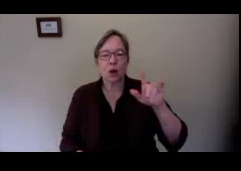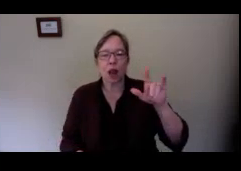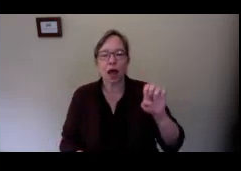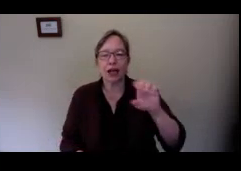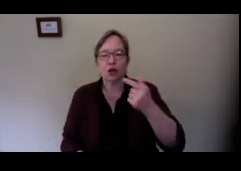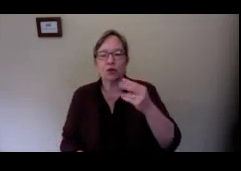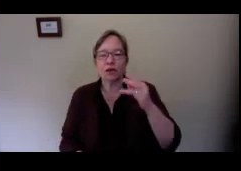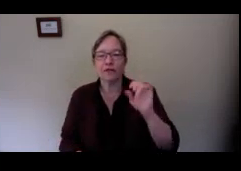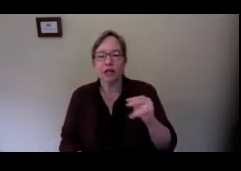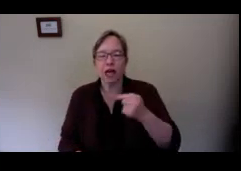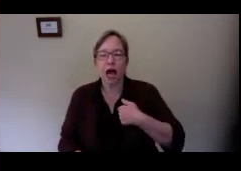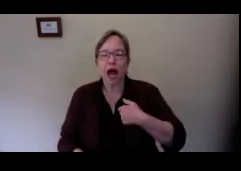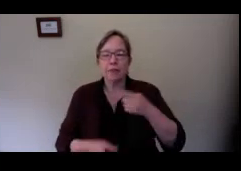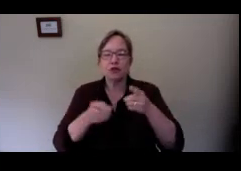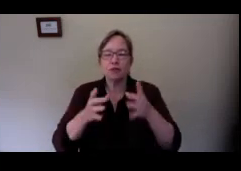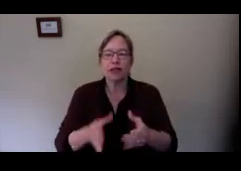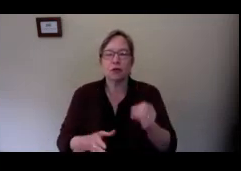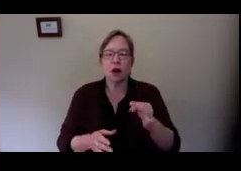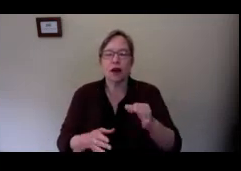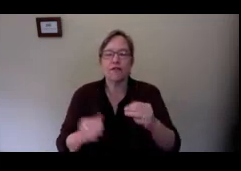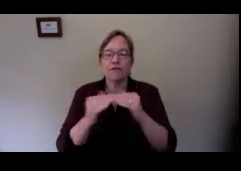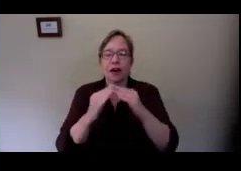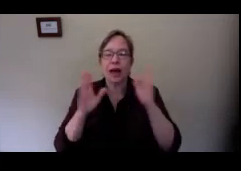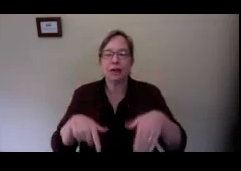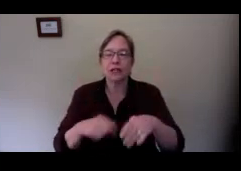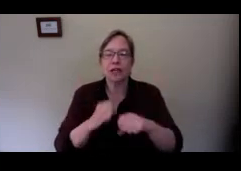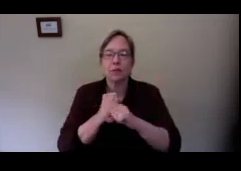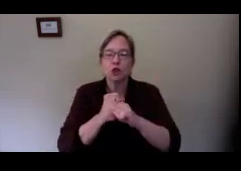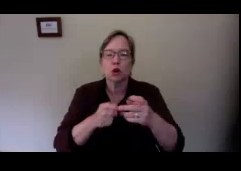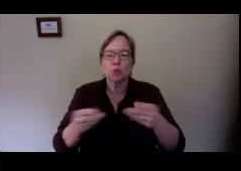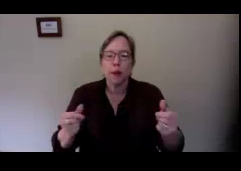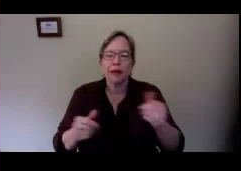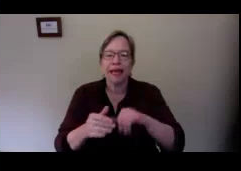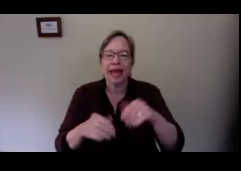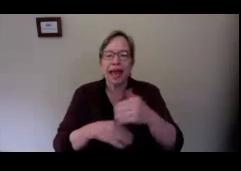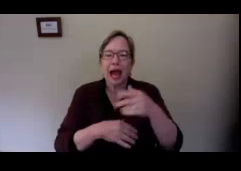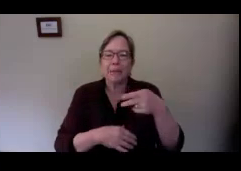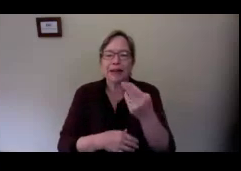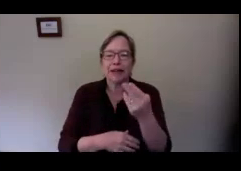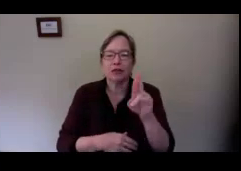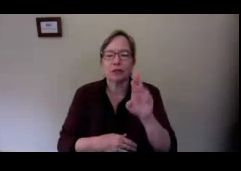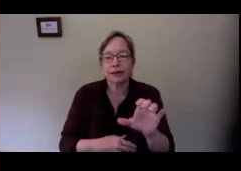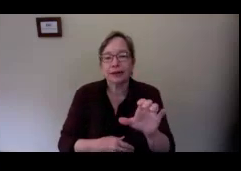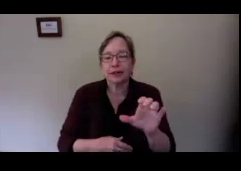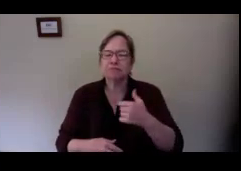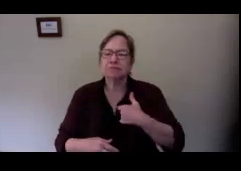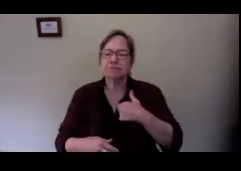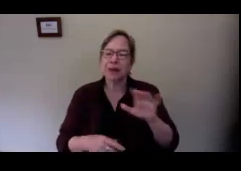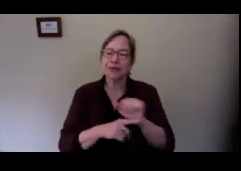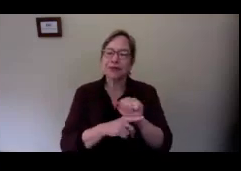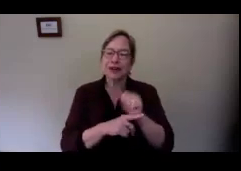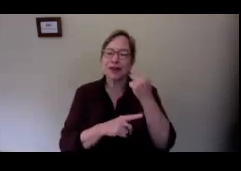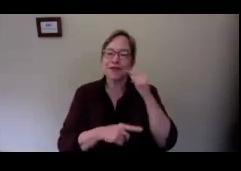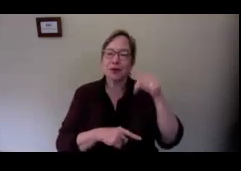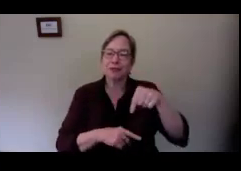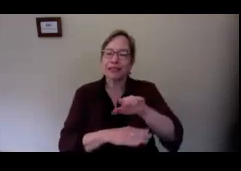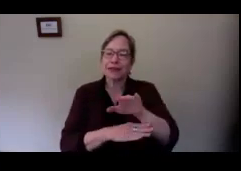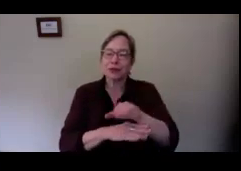and Commercial Property at the Pennsylvania Human Relations Commission, and I will be your trainer for this